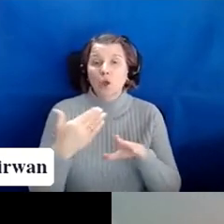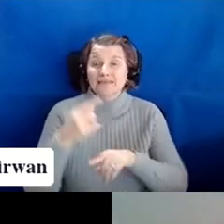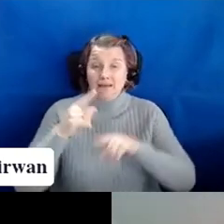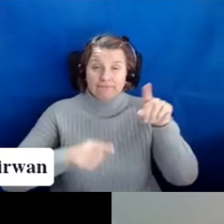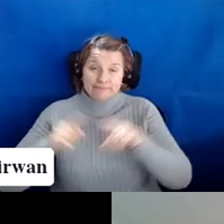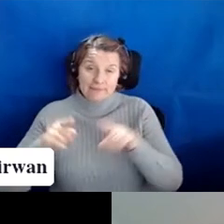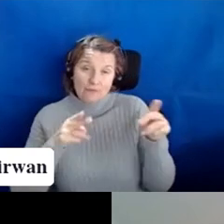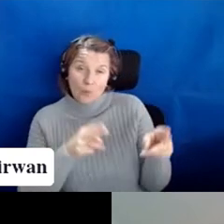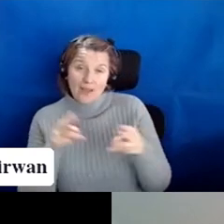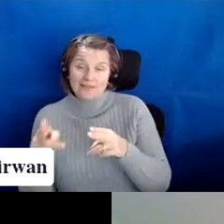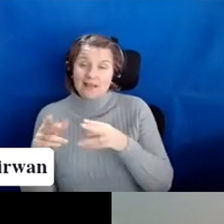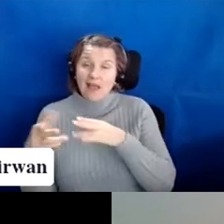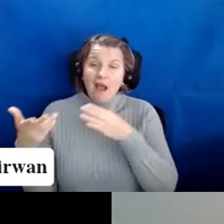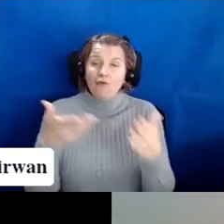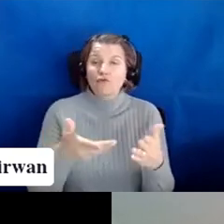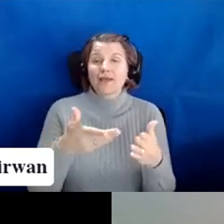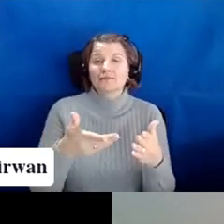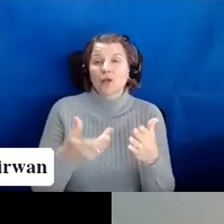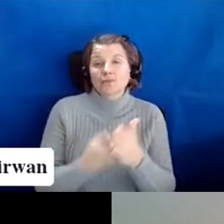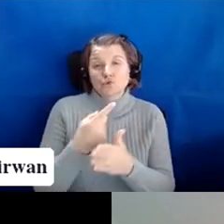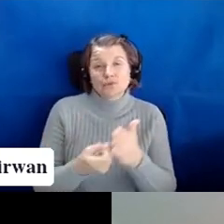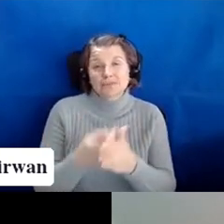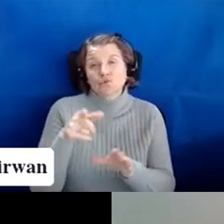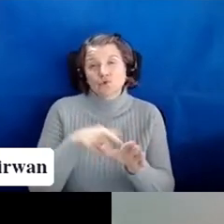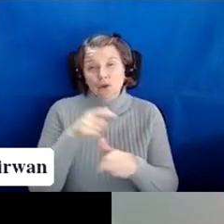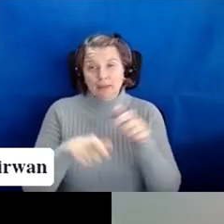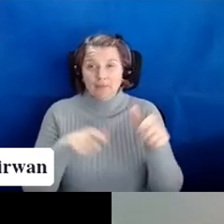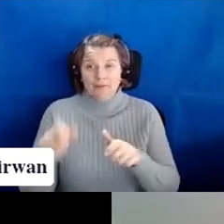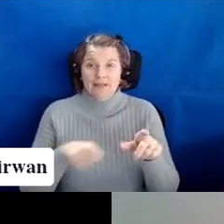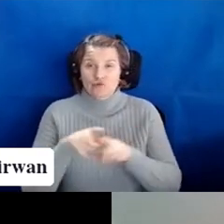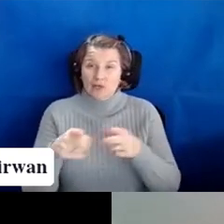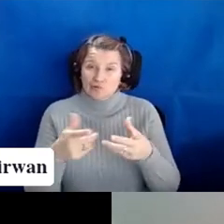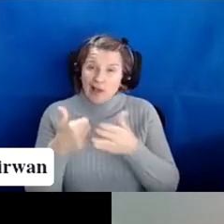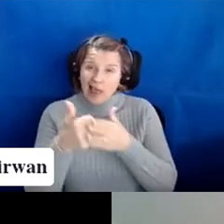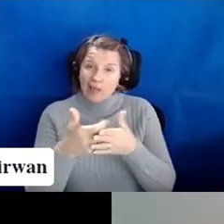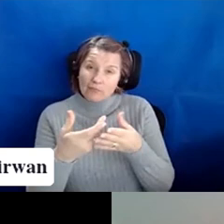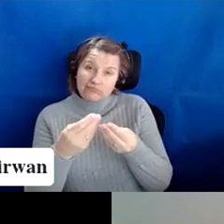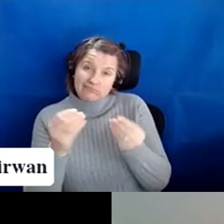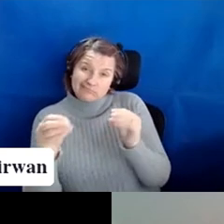they're offering opportunities to young people and being able to sort of help shape that with you.